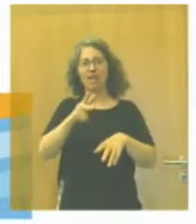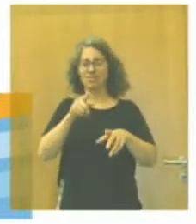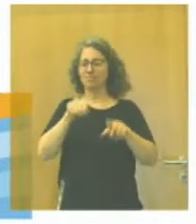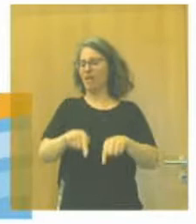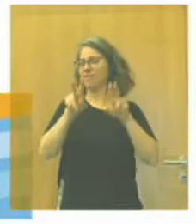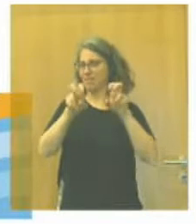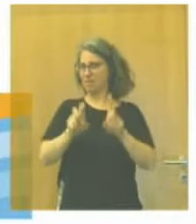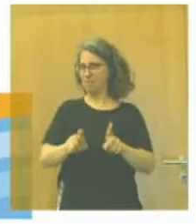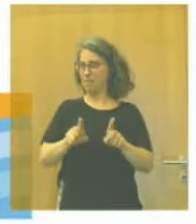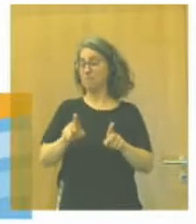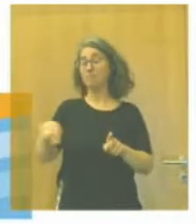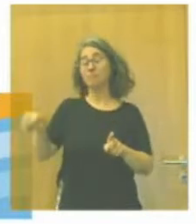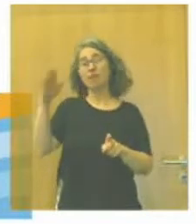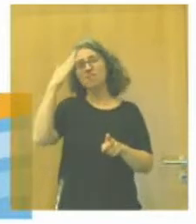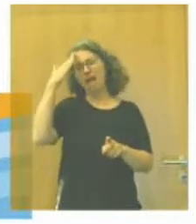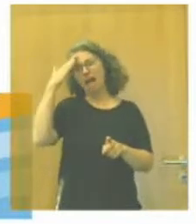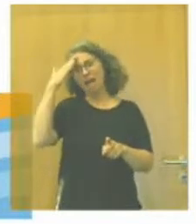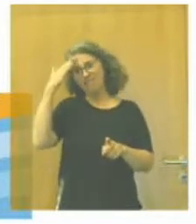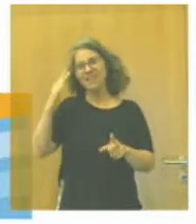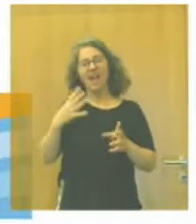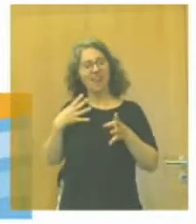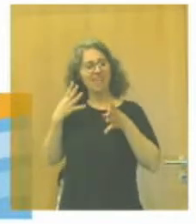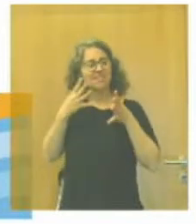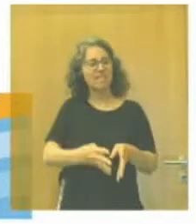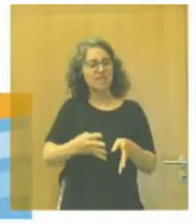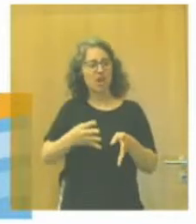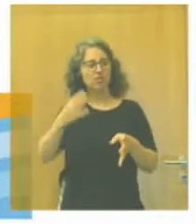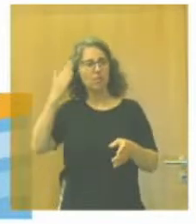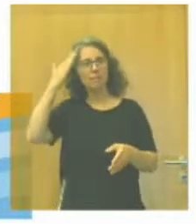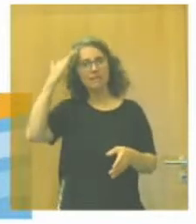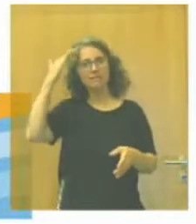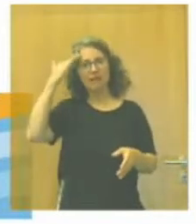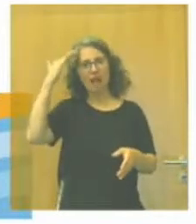mental challenges, mental disorders of different...